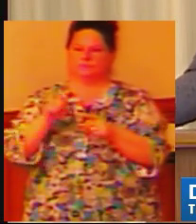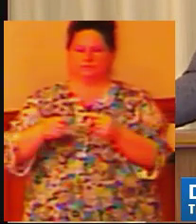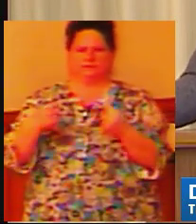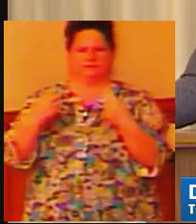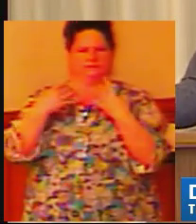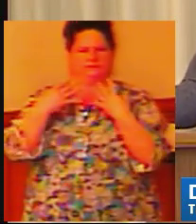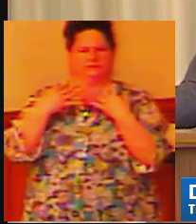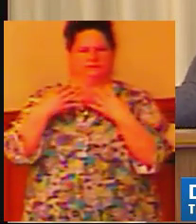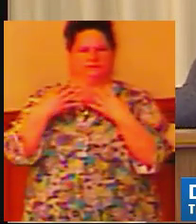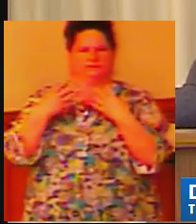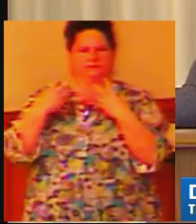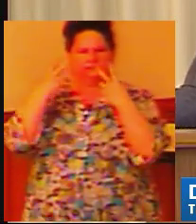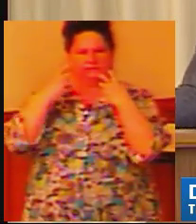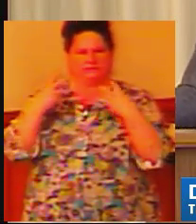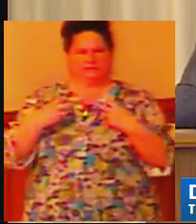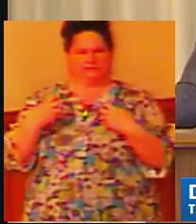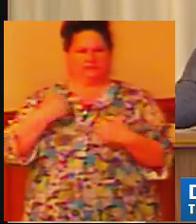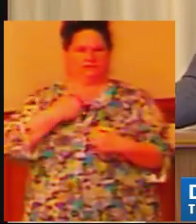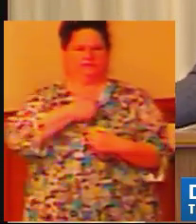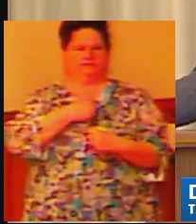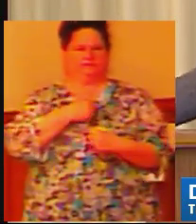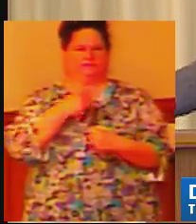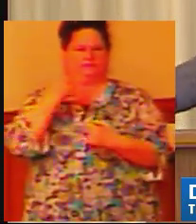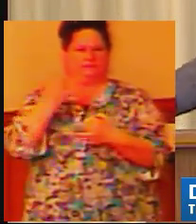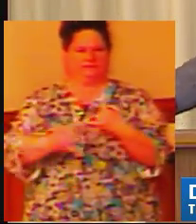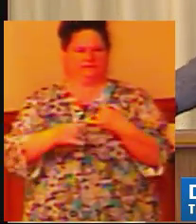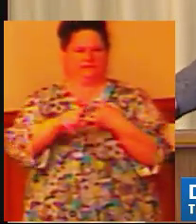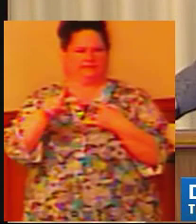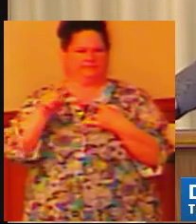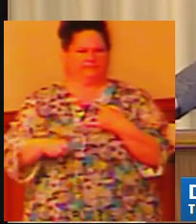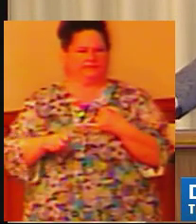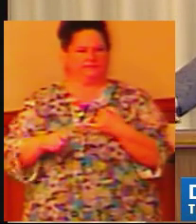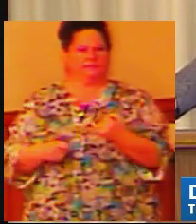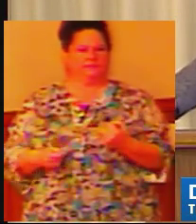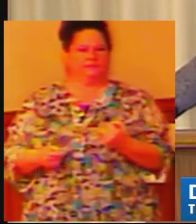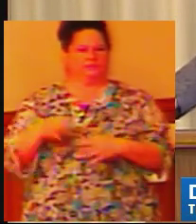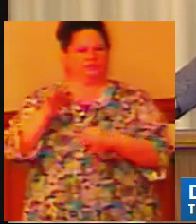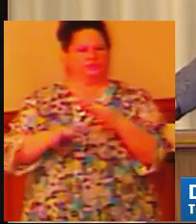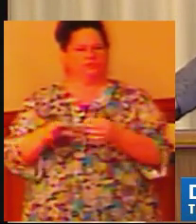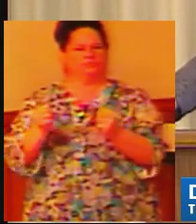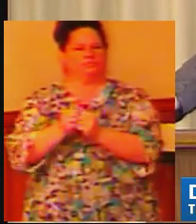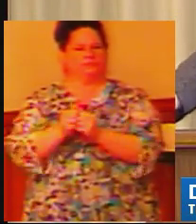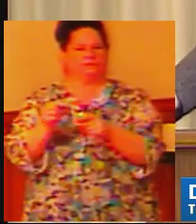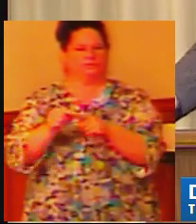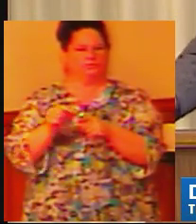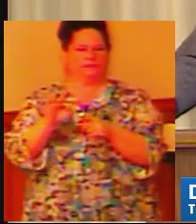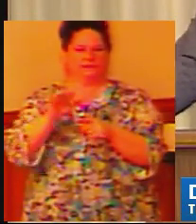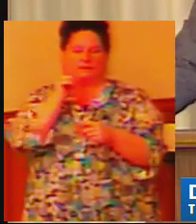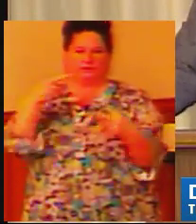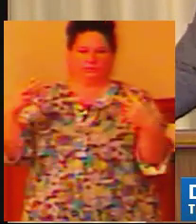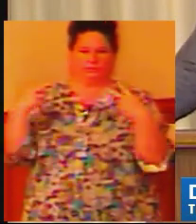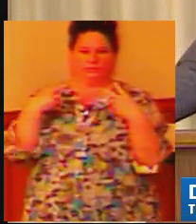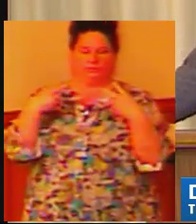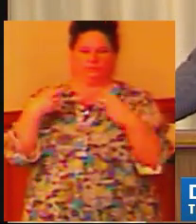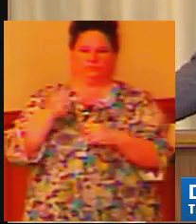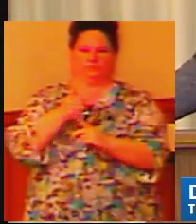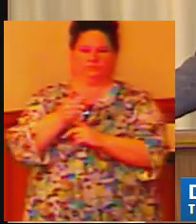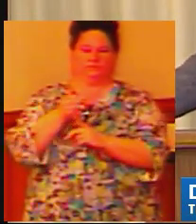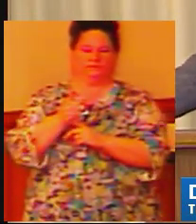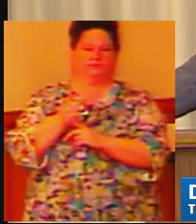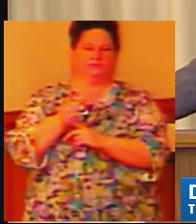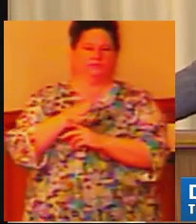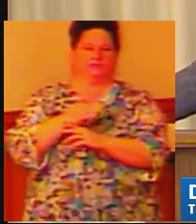ourselves. Ultimately, they must be judged by the word. So if you don't look at yourself and search the